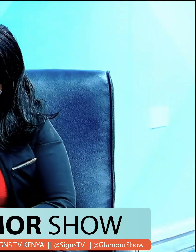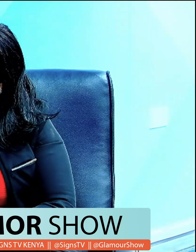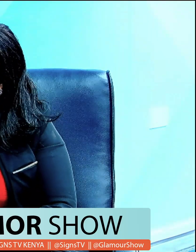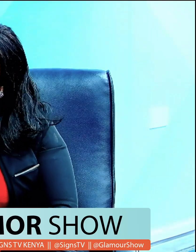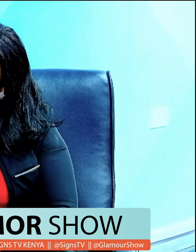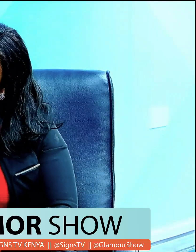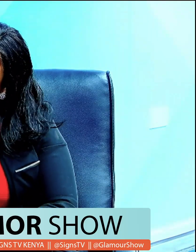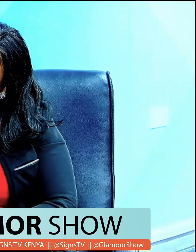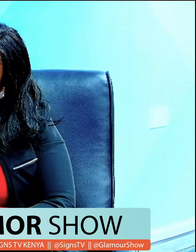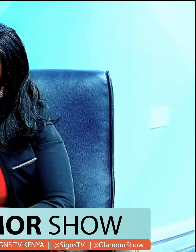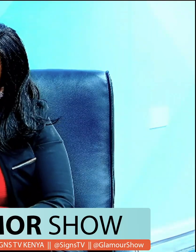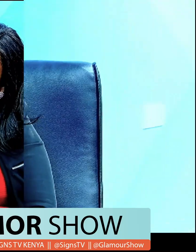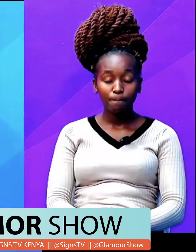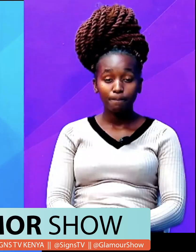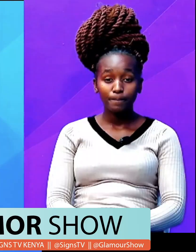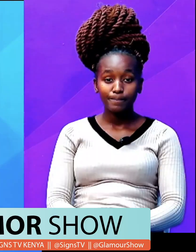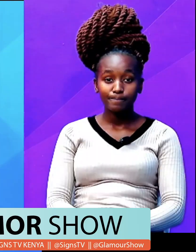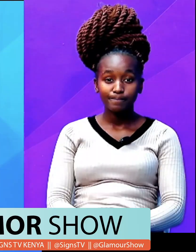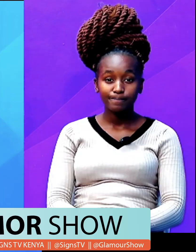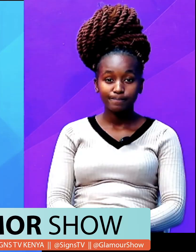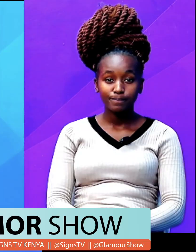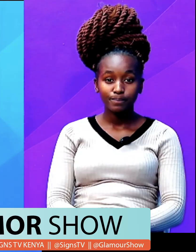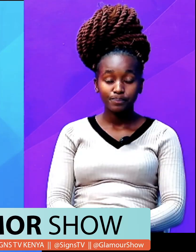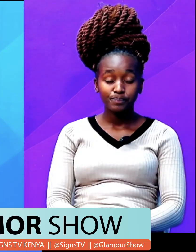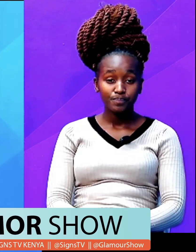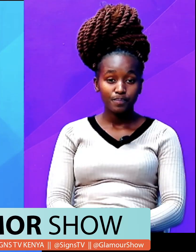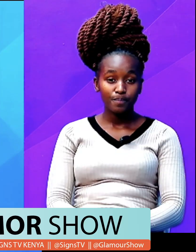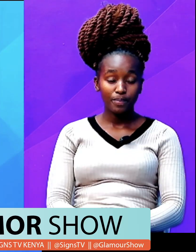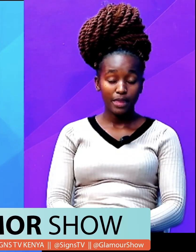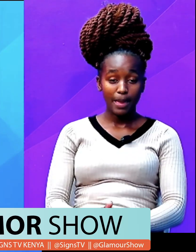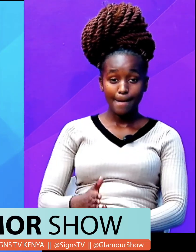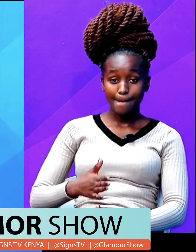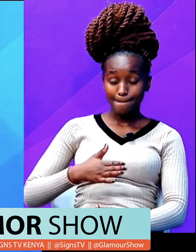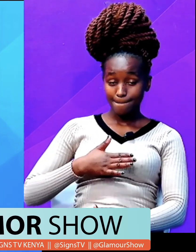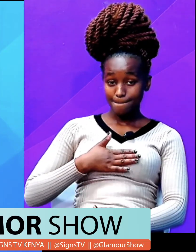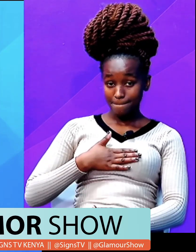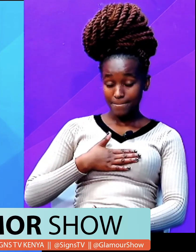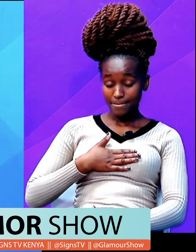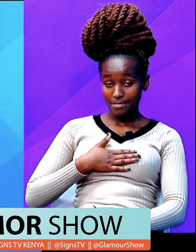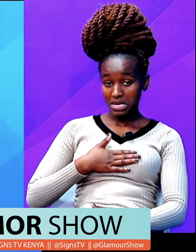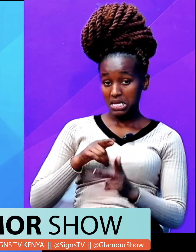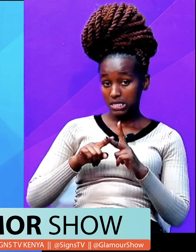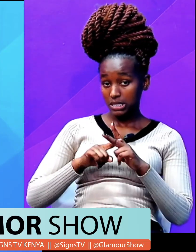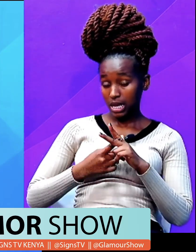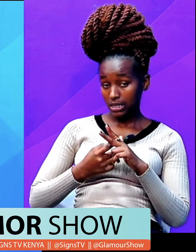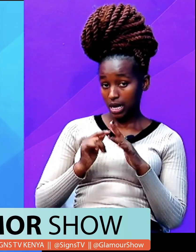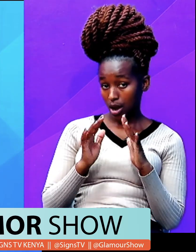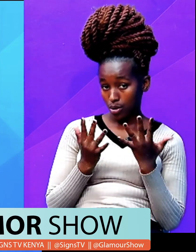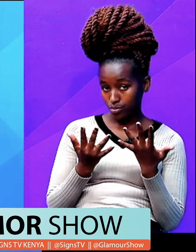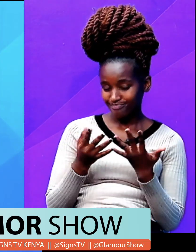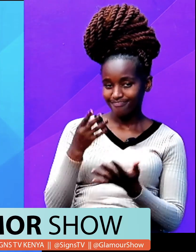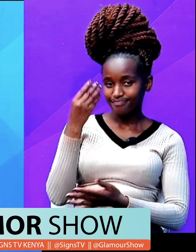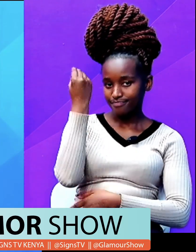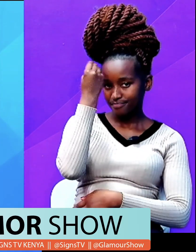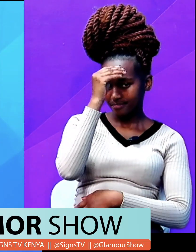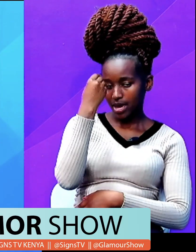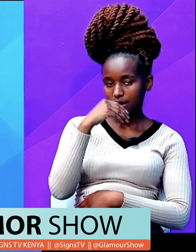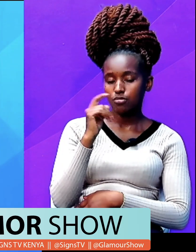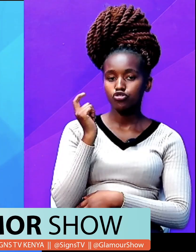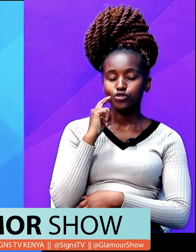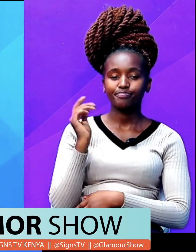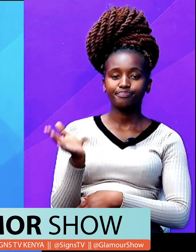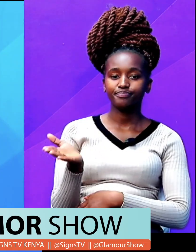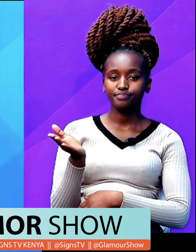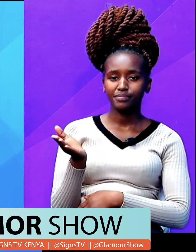business? So I started makeup first. I would say like before I